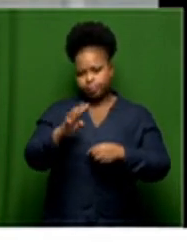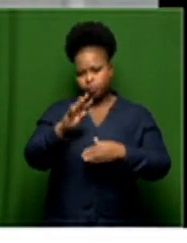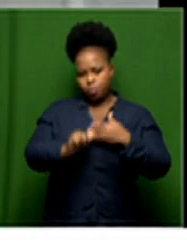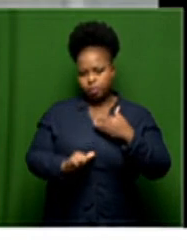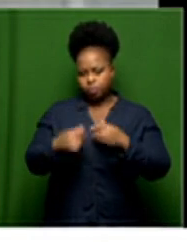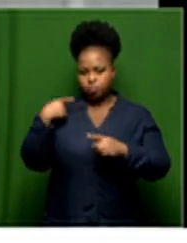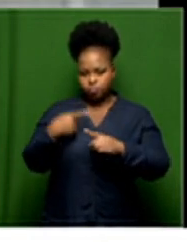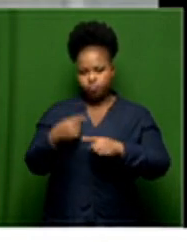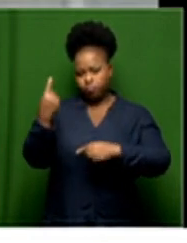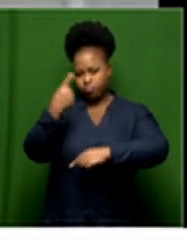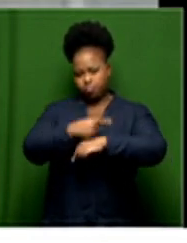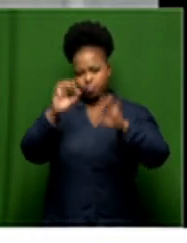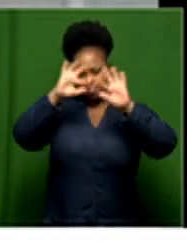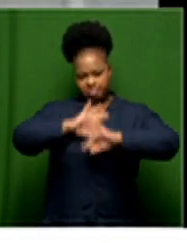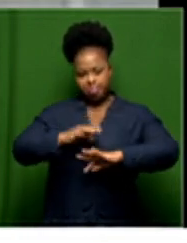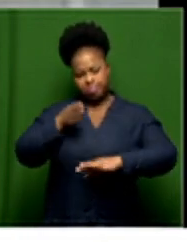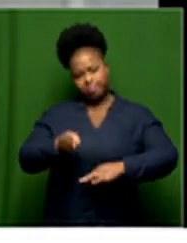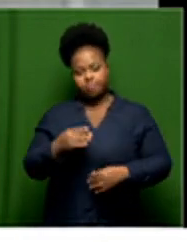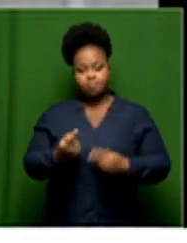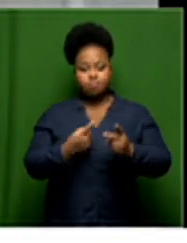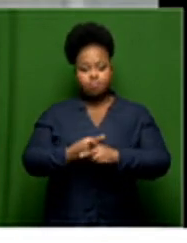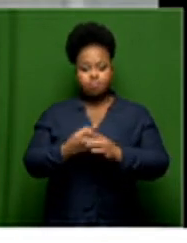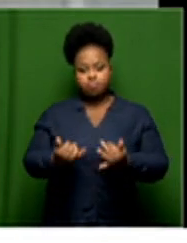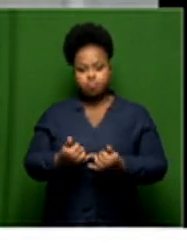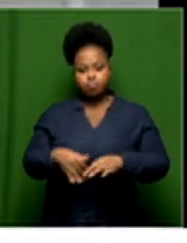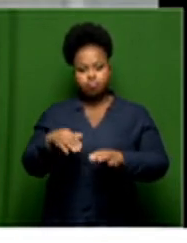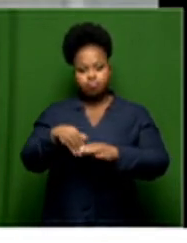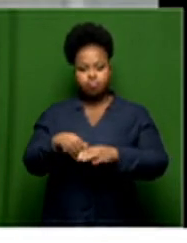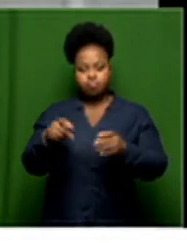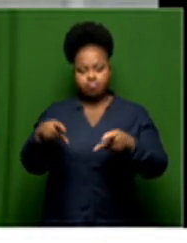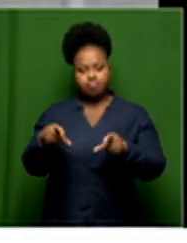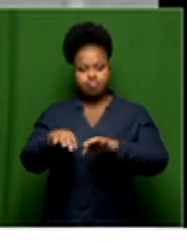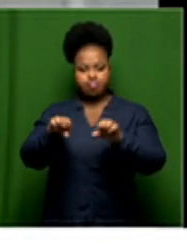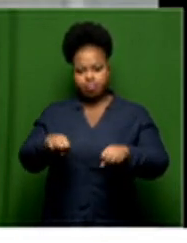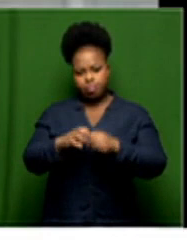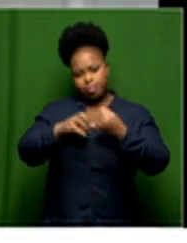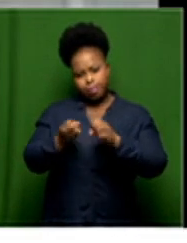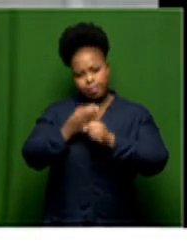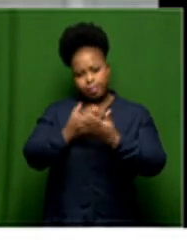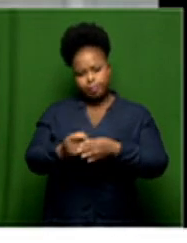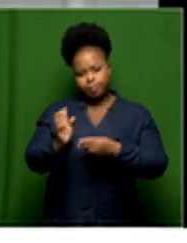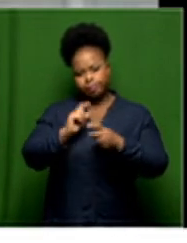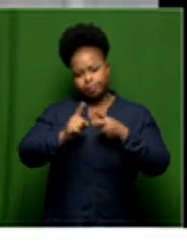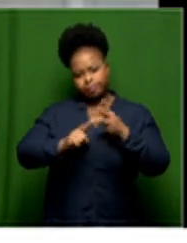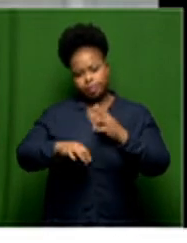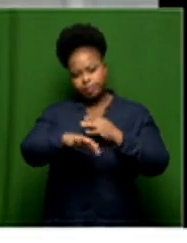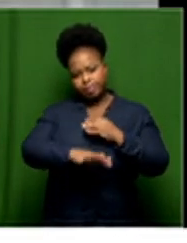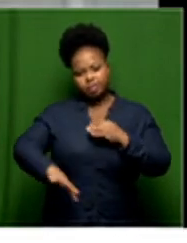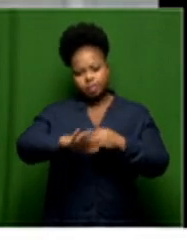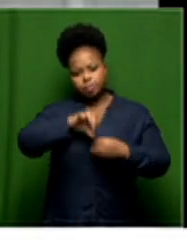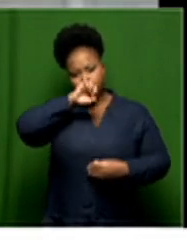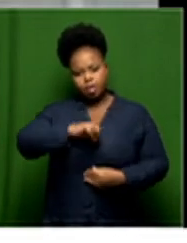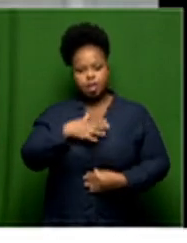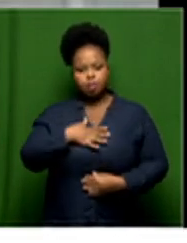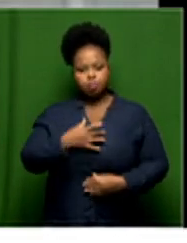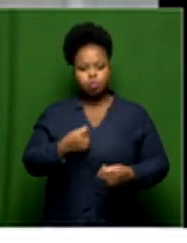of shooting day and night. And really, we built sets inside the test kitchen to create a feeling of all the places that I love